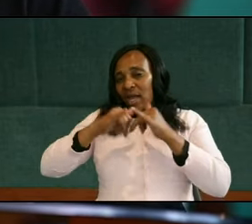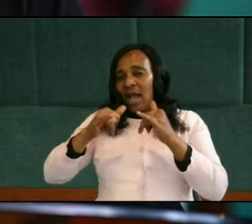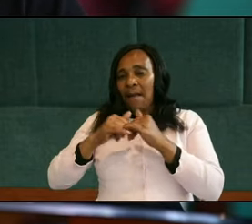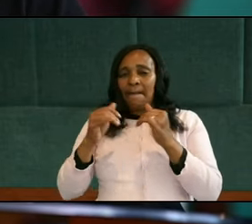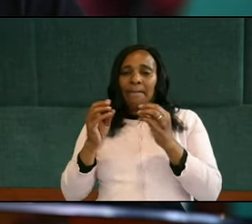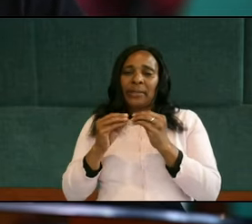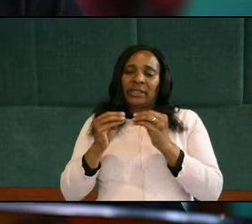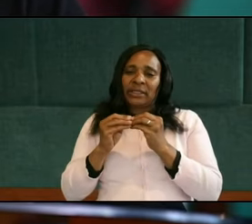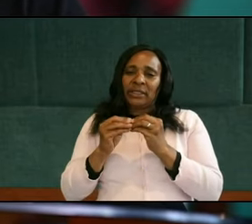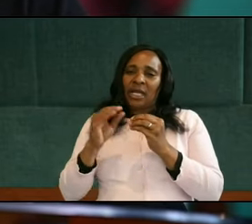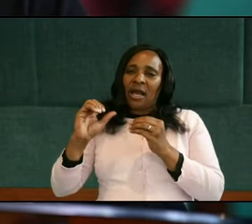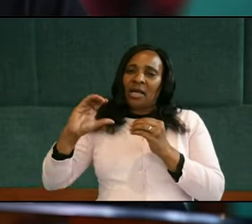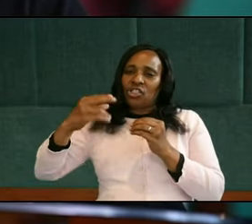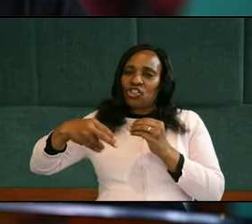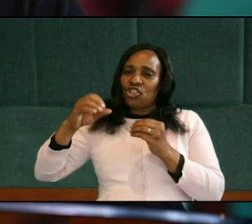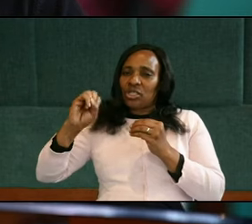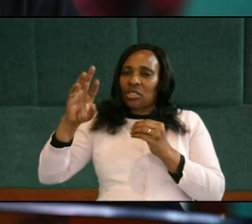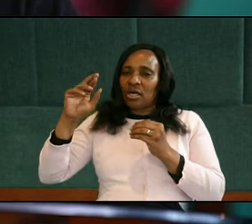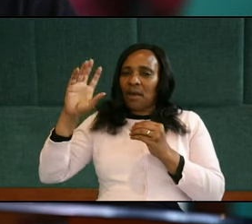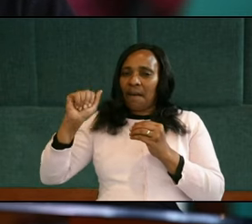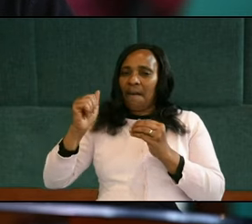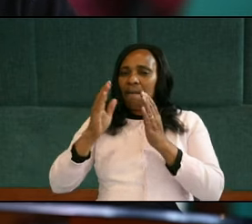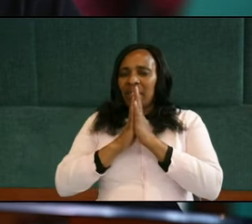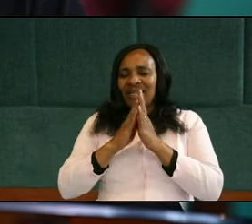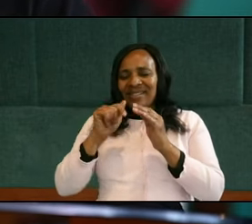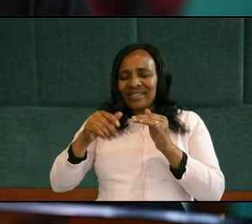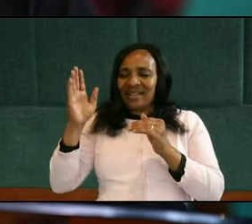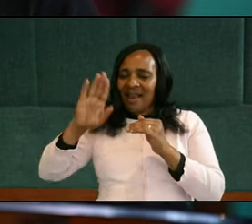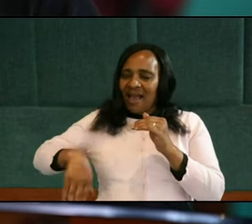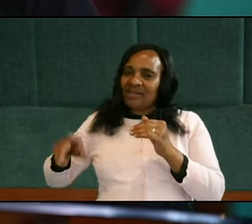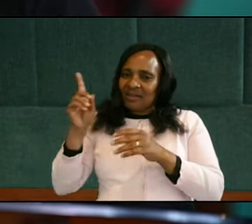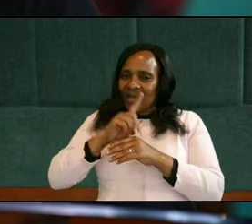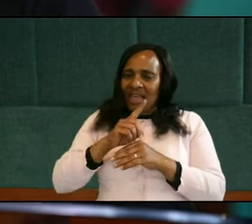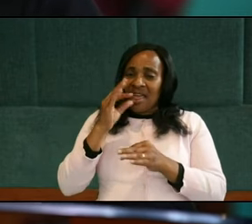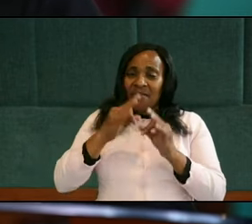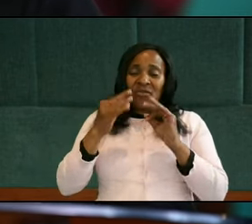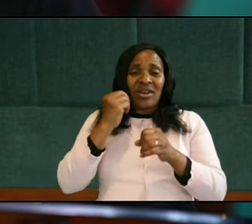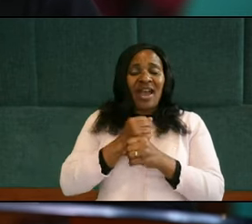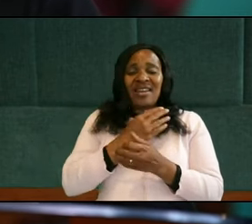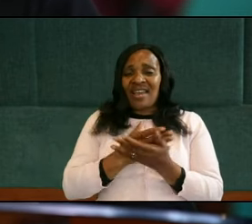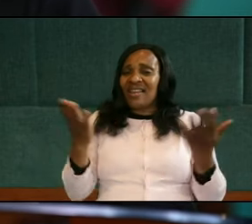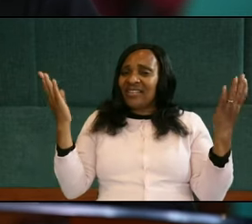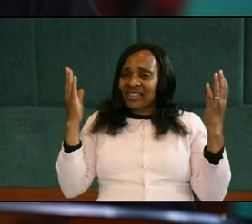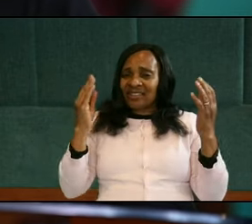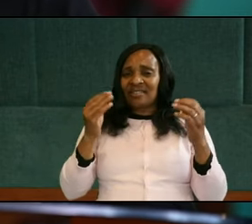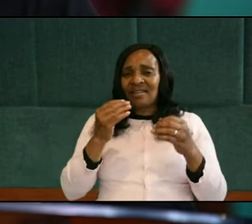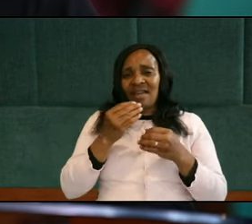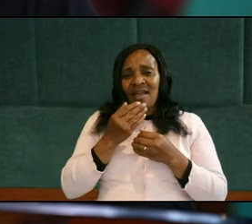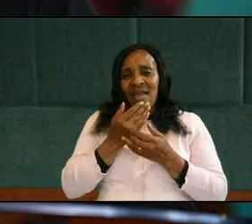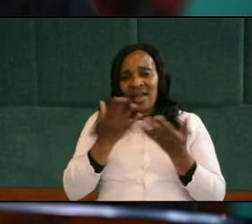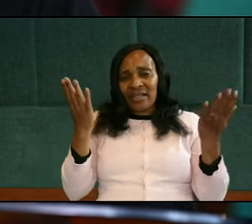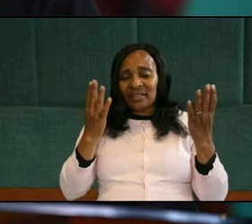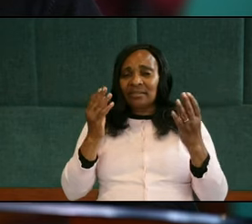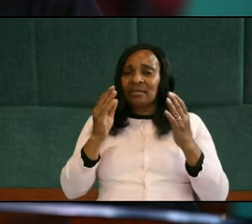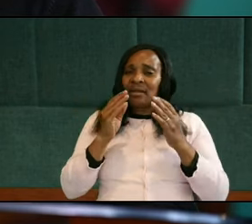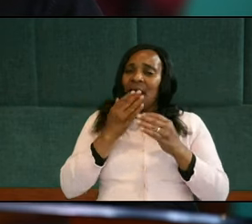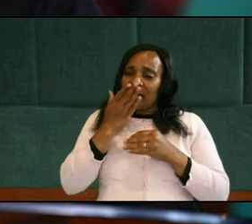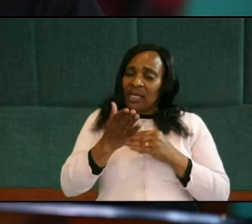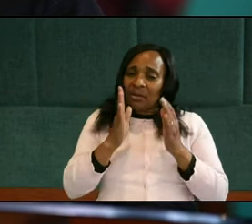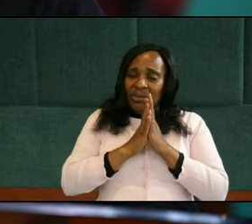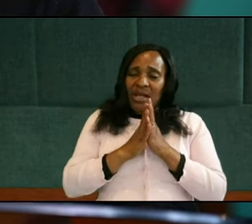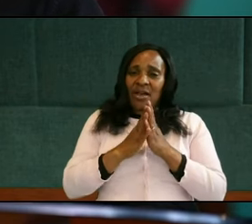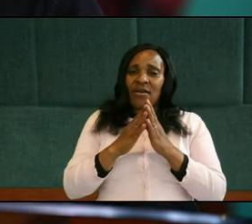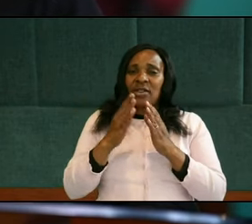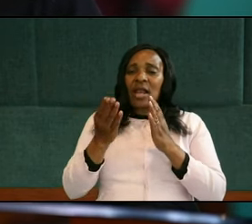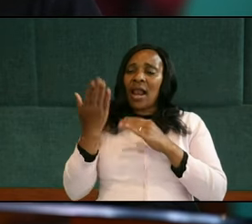meeting, Achia prayed, this is our last day. If you have not done anything in answer to my prayers for the past 9 days,